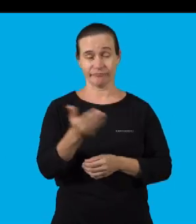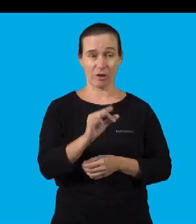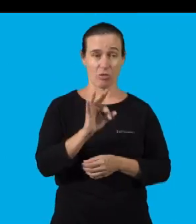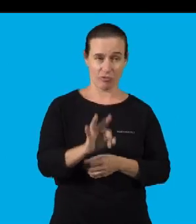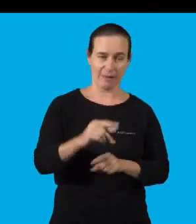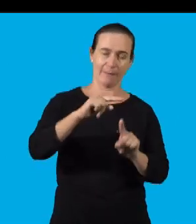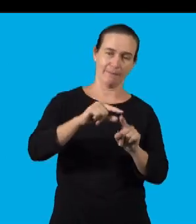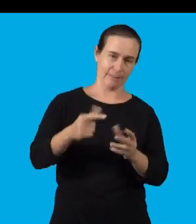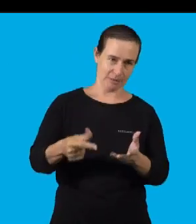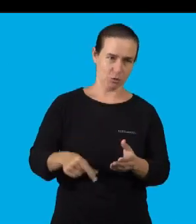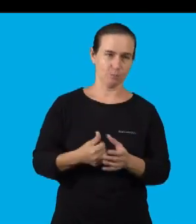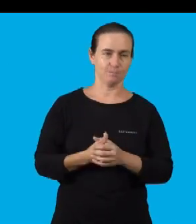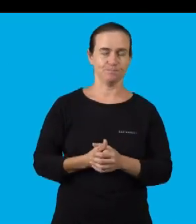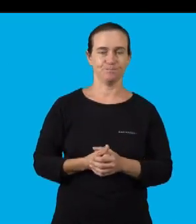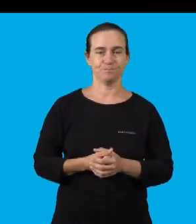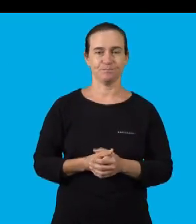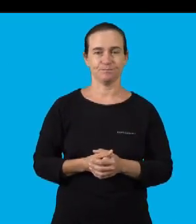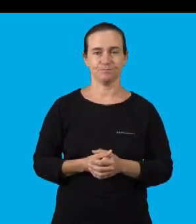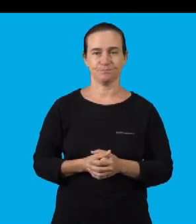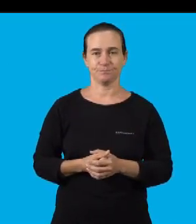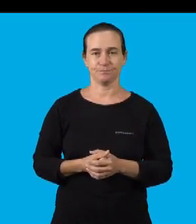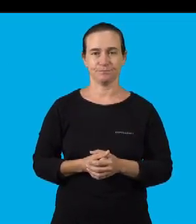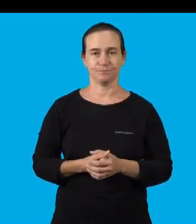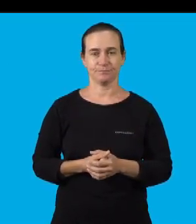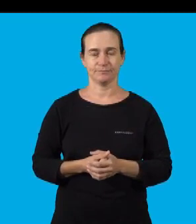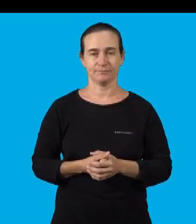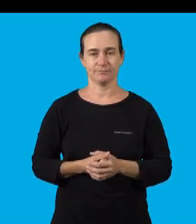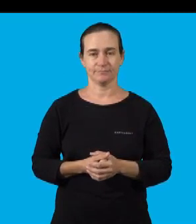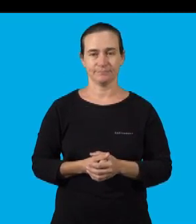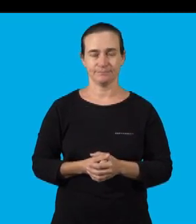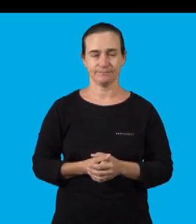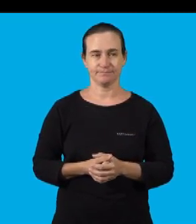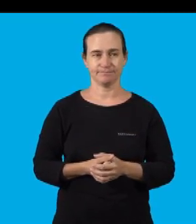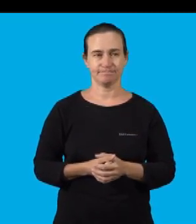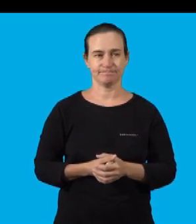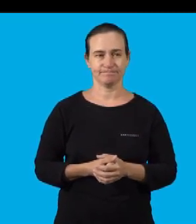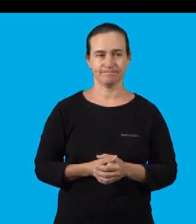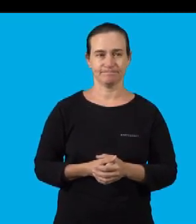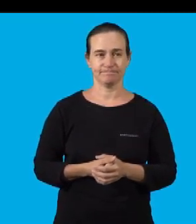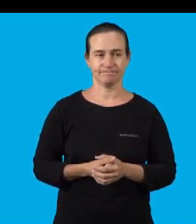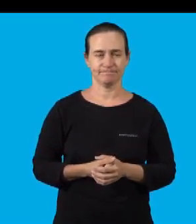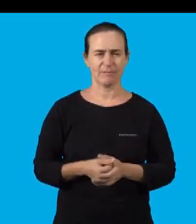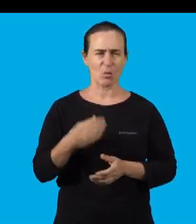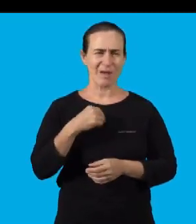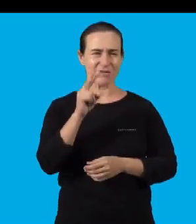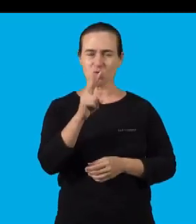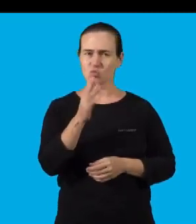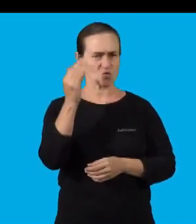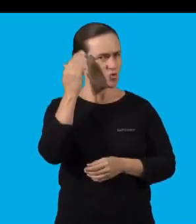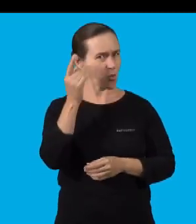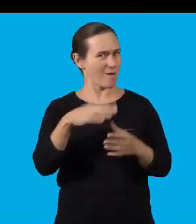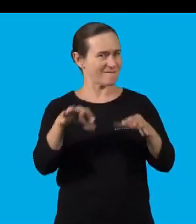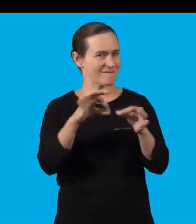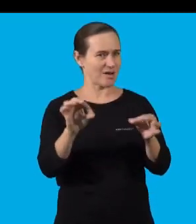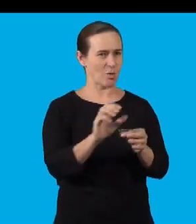a over 3. Plus q, sorry. Now, we can see that here we have two unknowns,